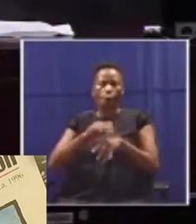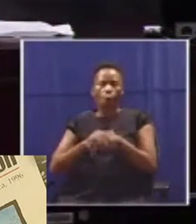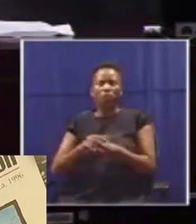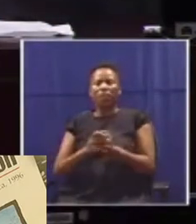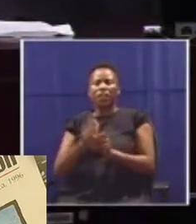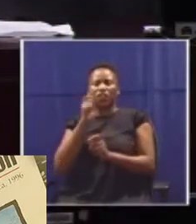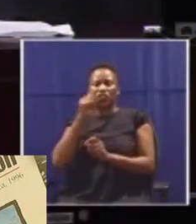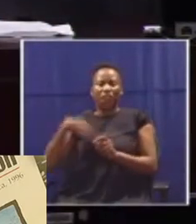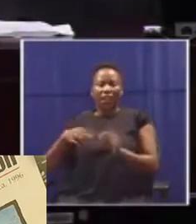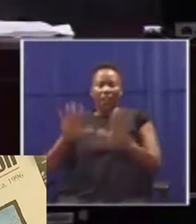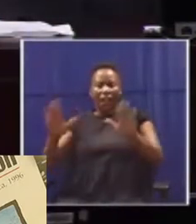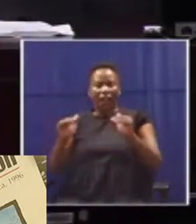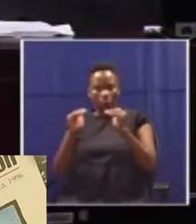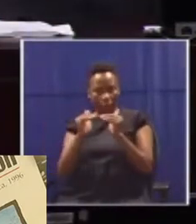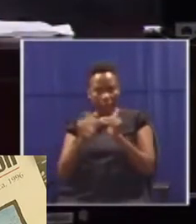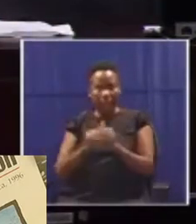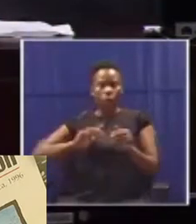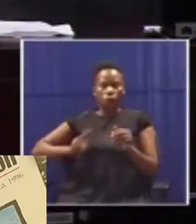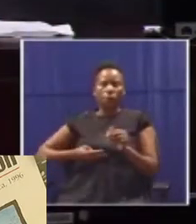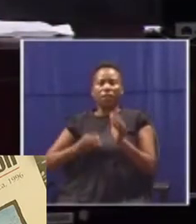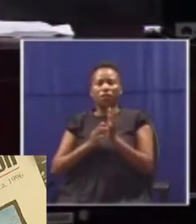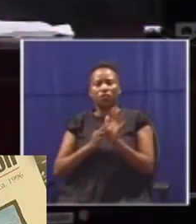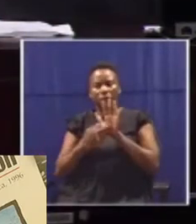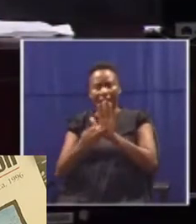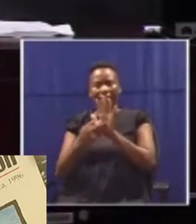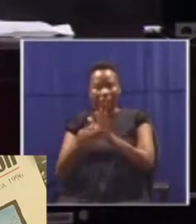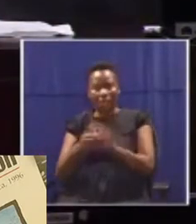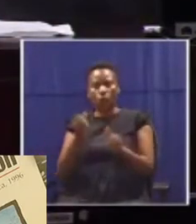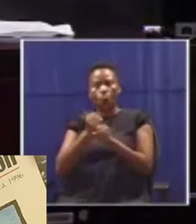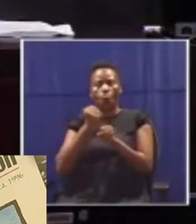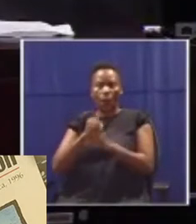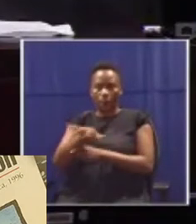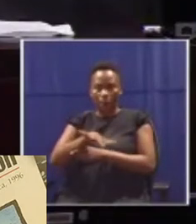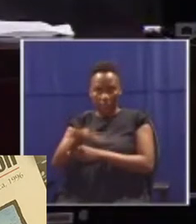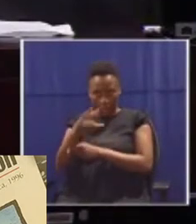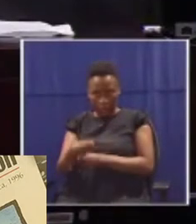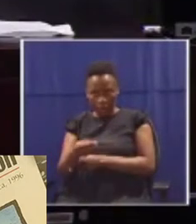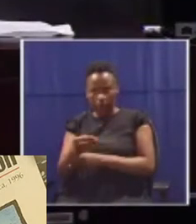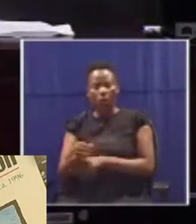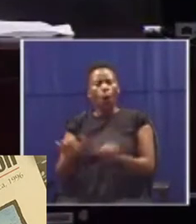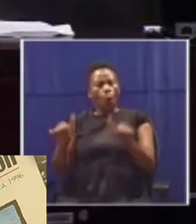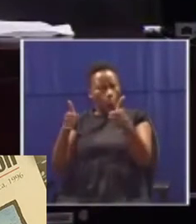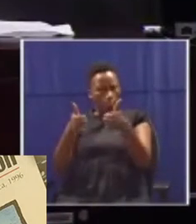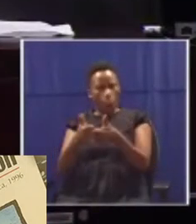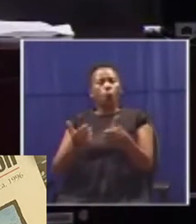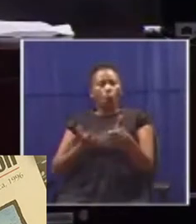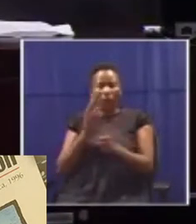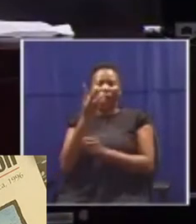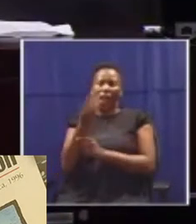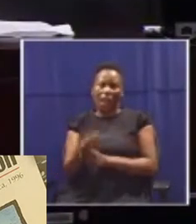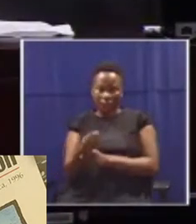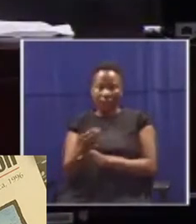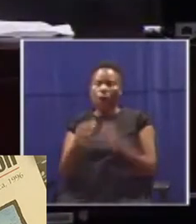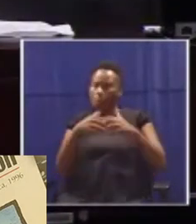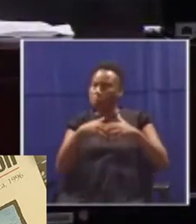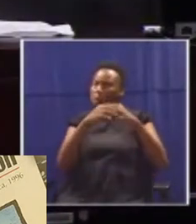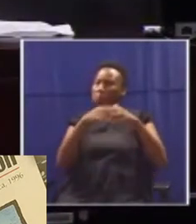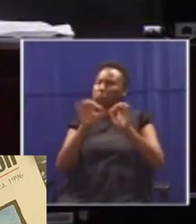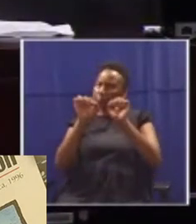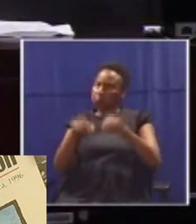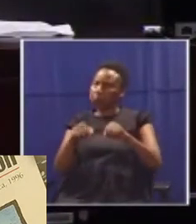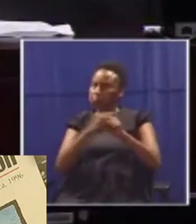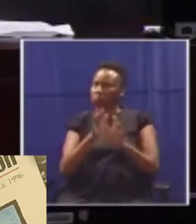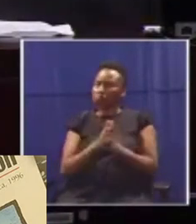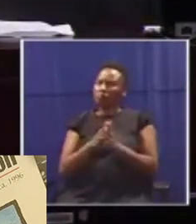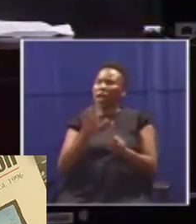and women representation in the workplace. We have good intentions to create an enabling environment